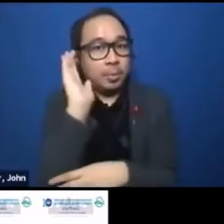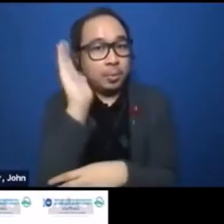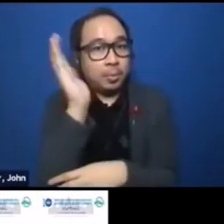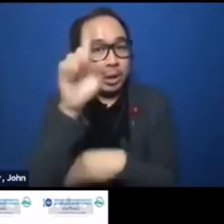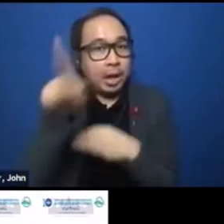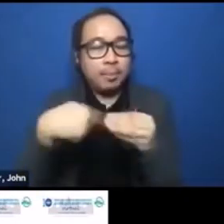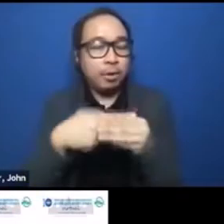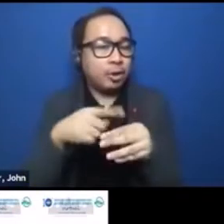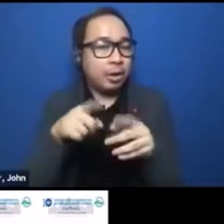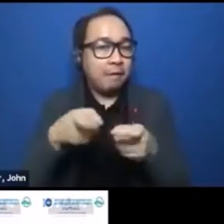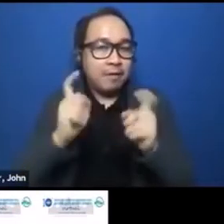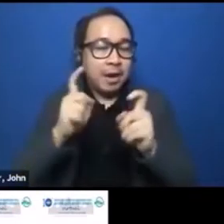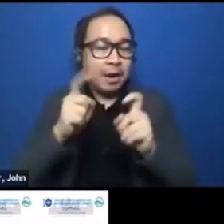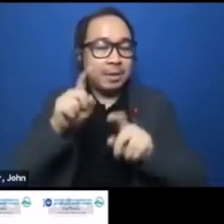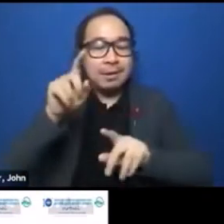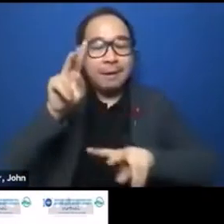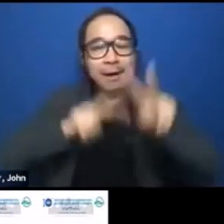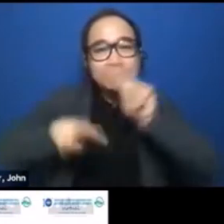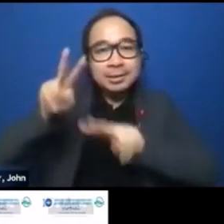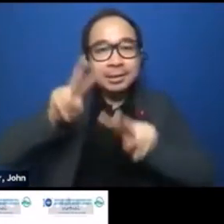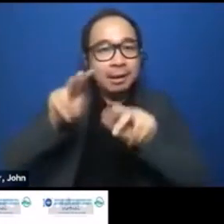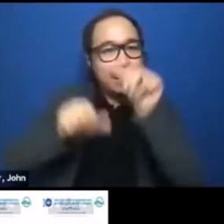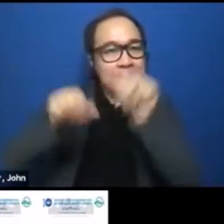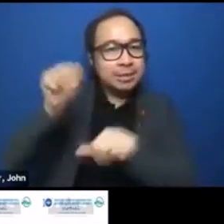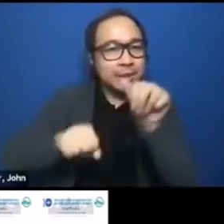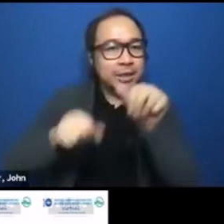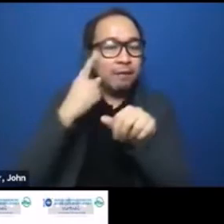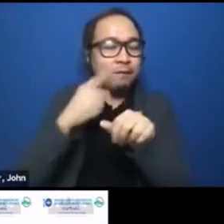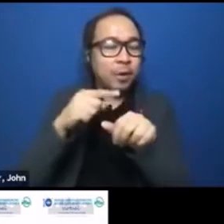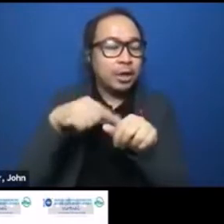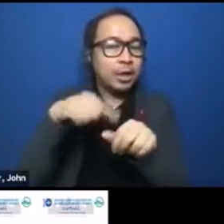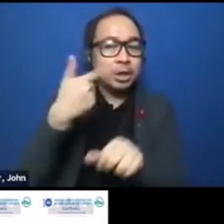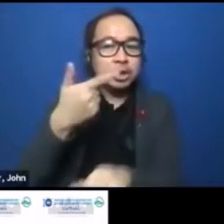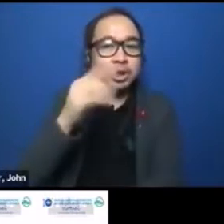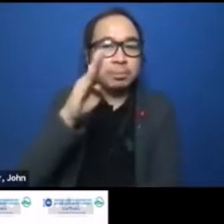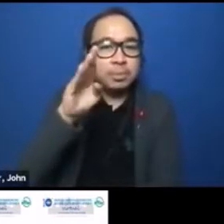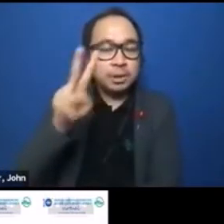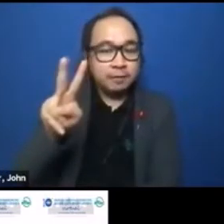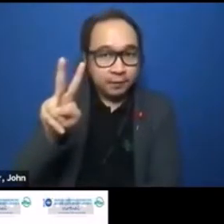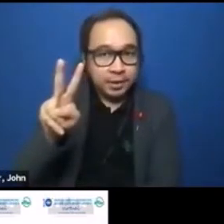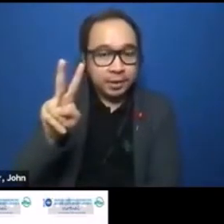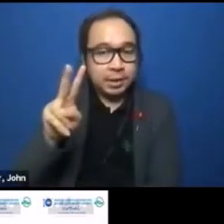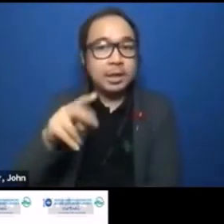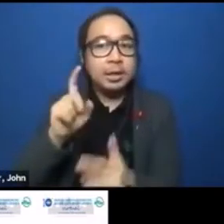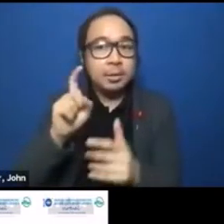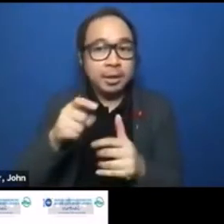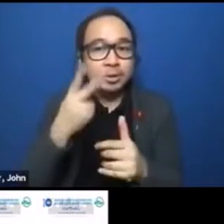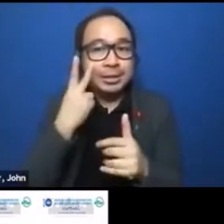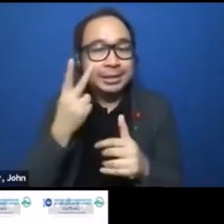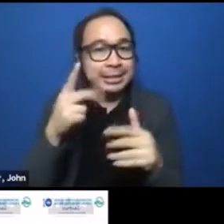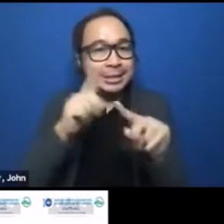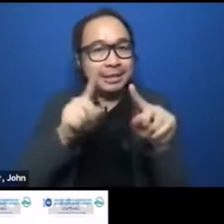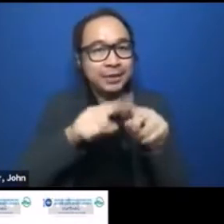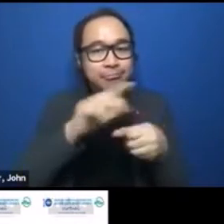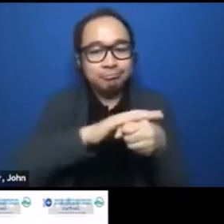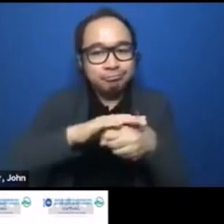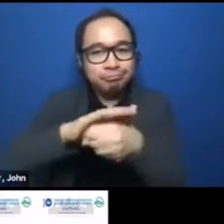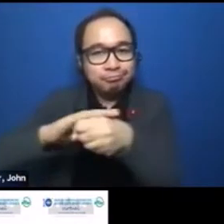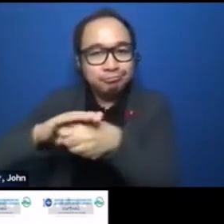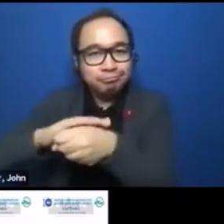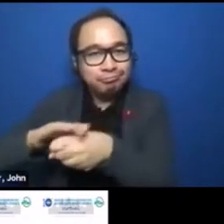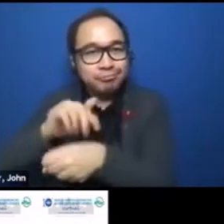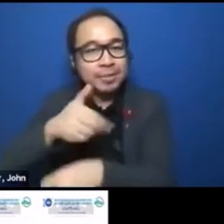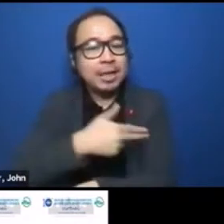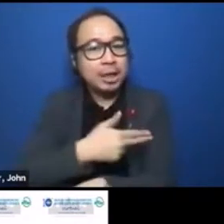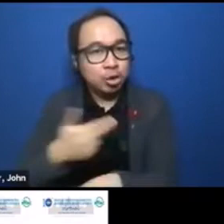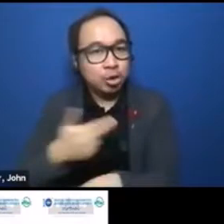assessment of gender-based violence during the emergency situation in Palu, Sigi, and the Donggala, Central Sulawesi. The floor